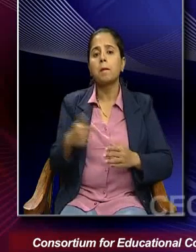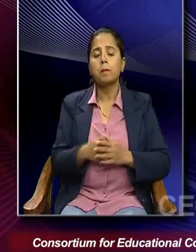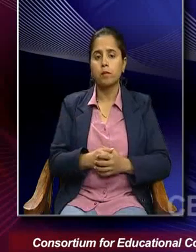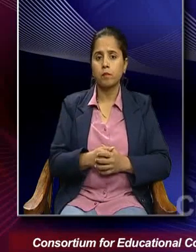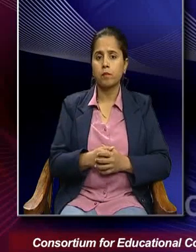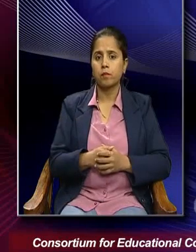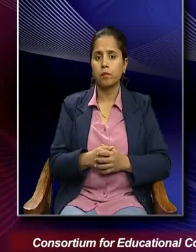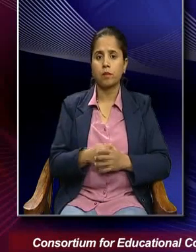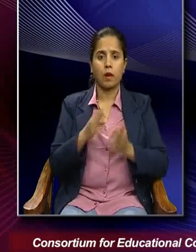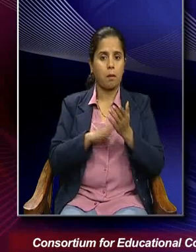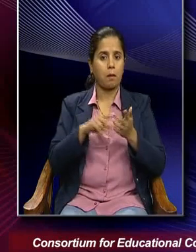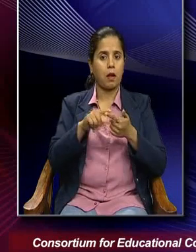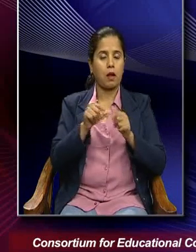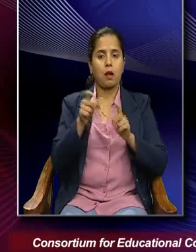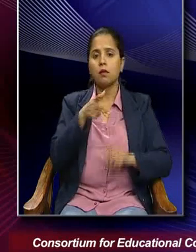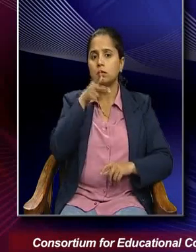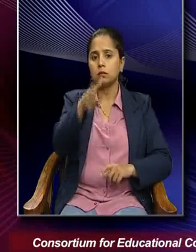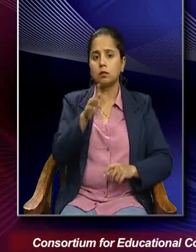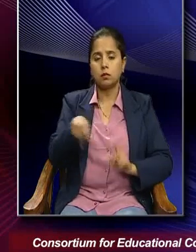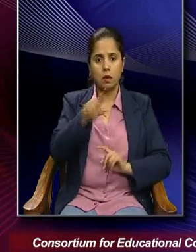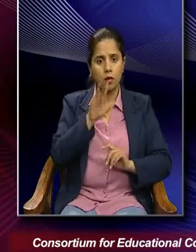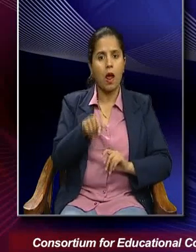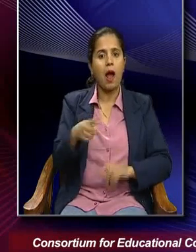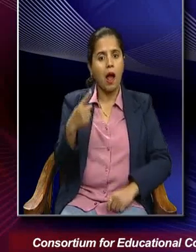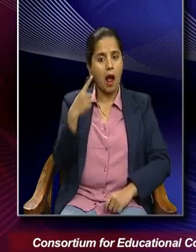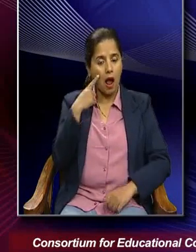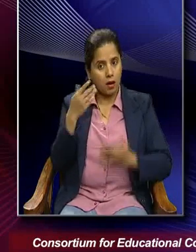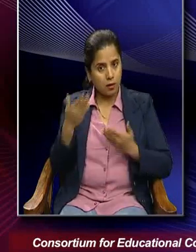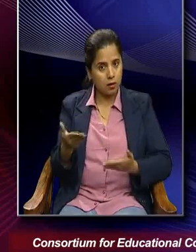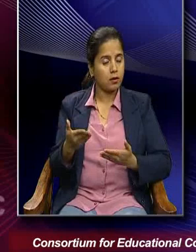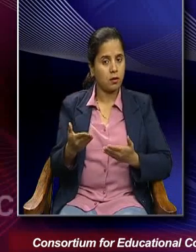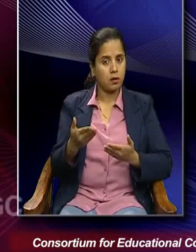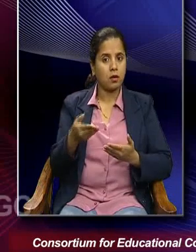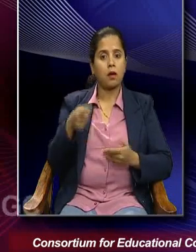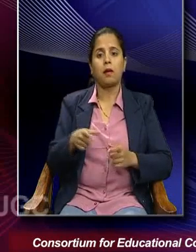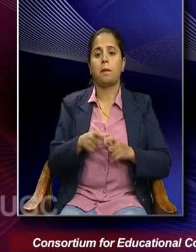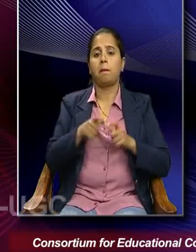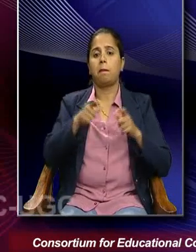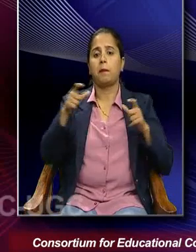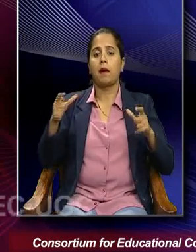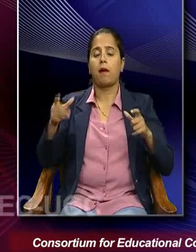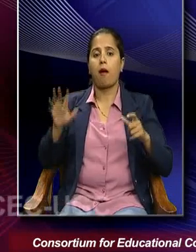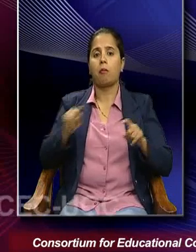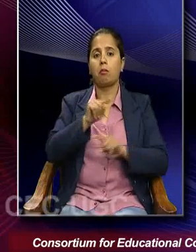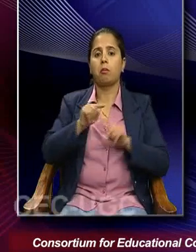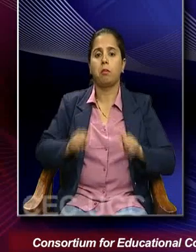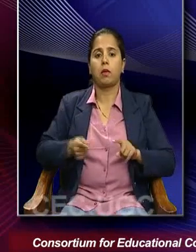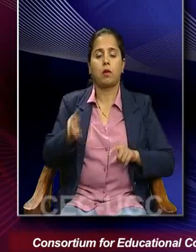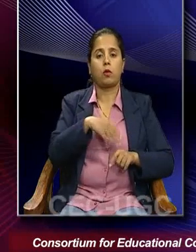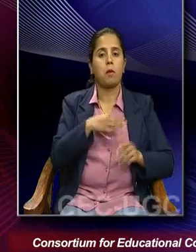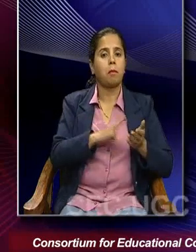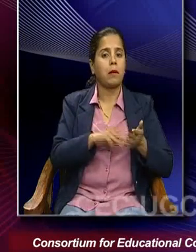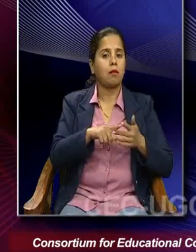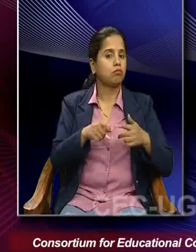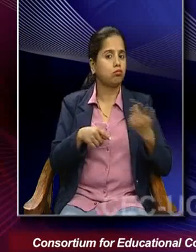unpredictable and creative. Me is kind of always trying to predict. You can know how